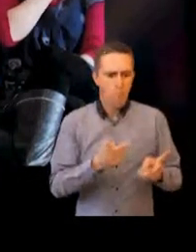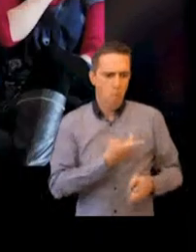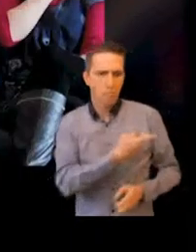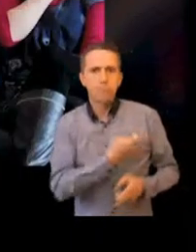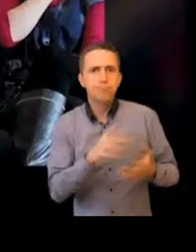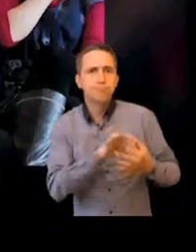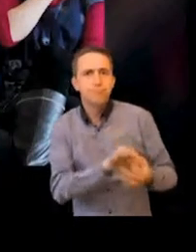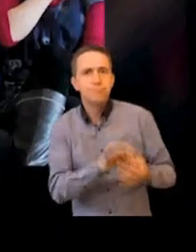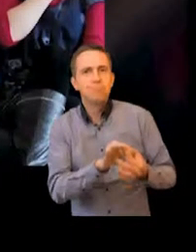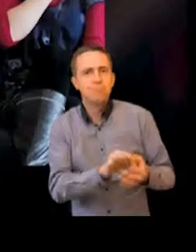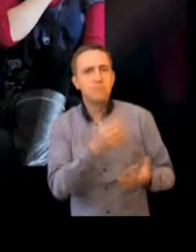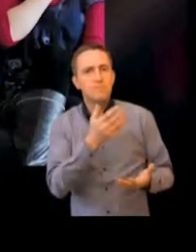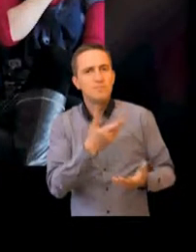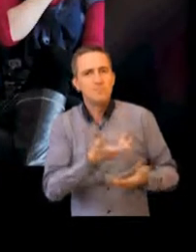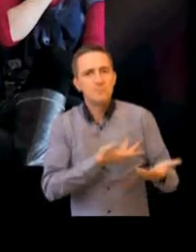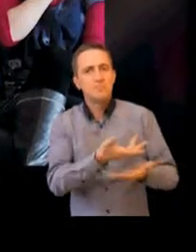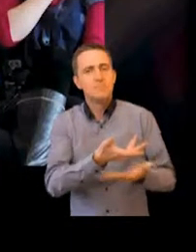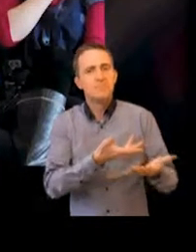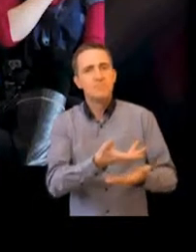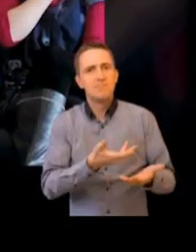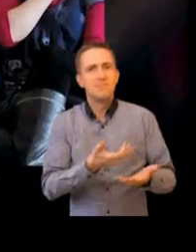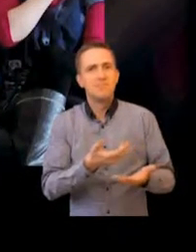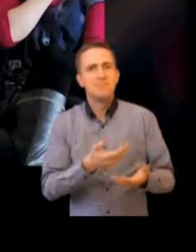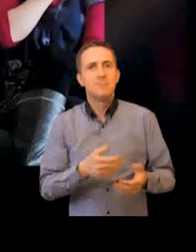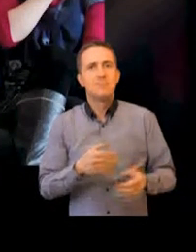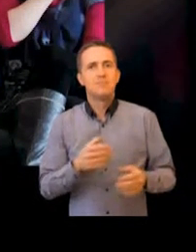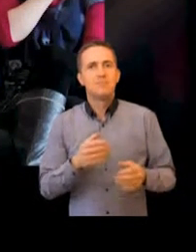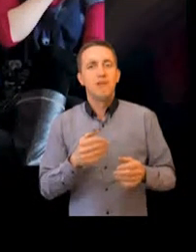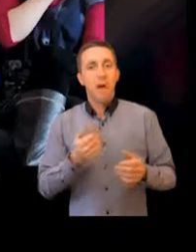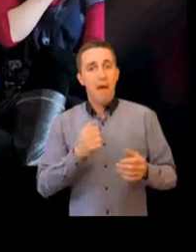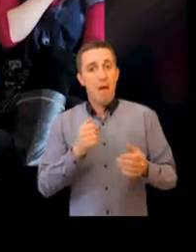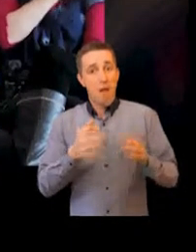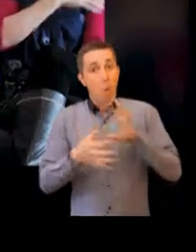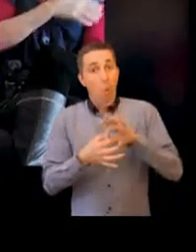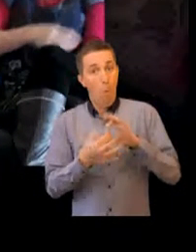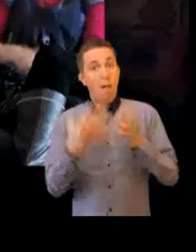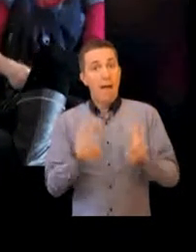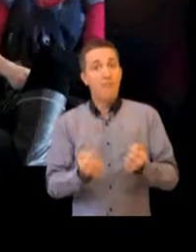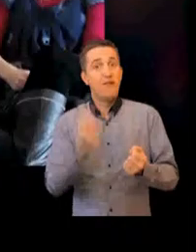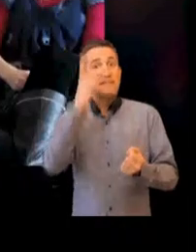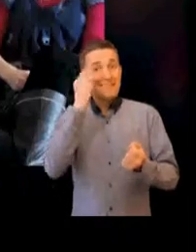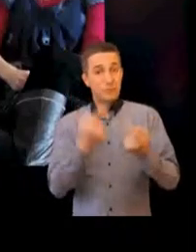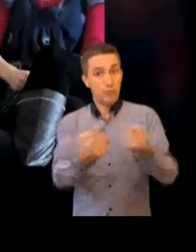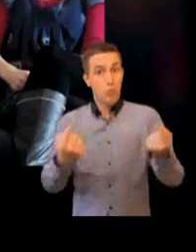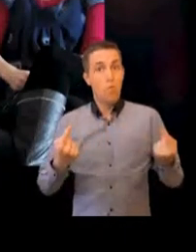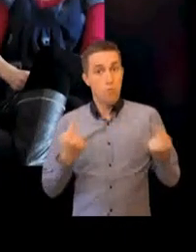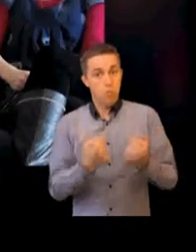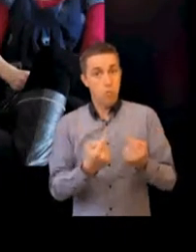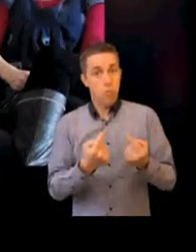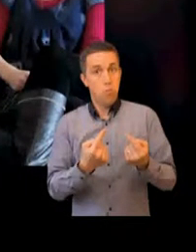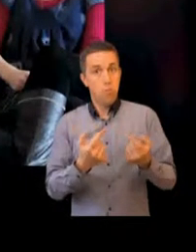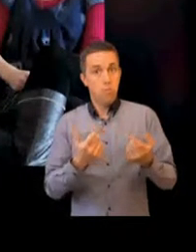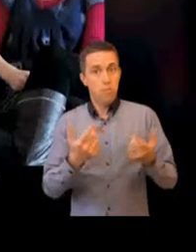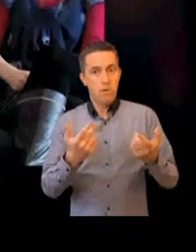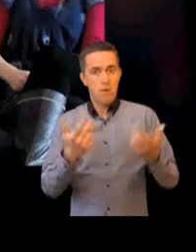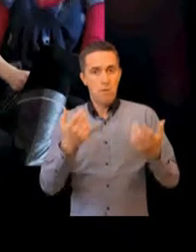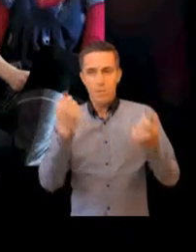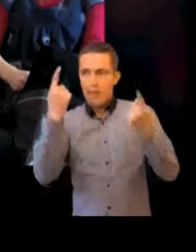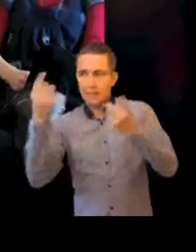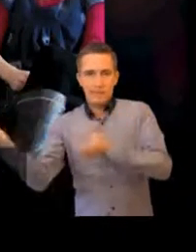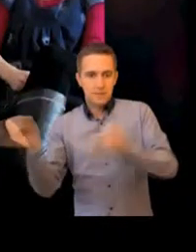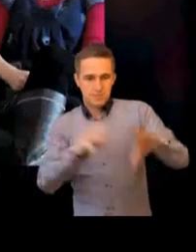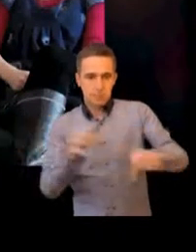this place has been great. I think the main two reasons is getting me out and getting